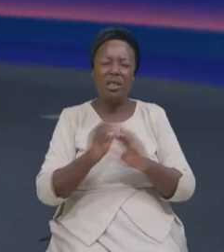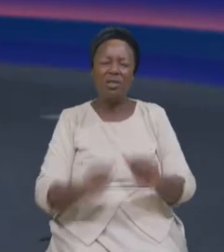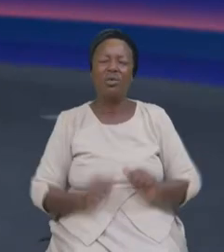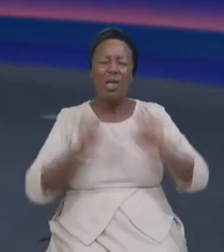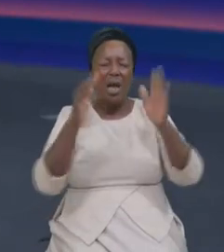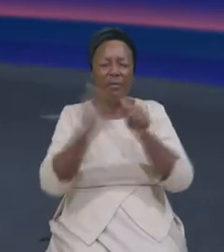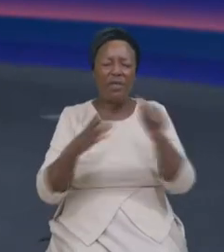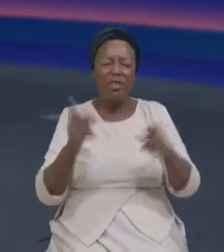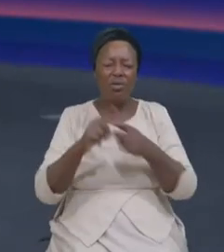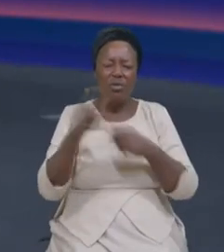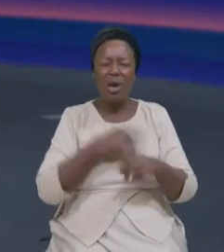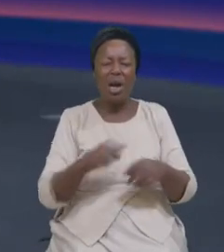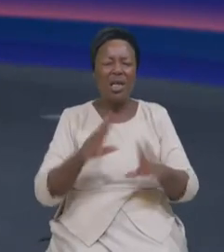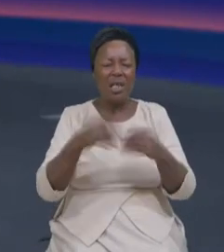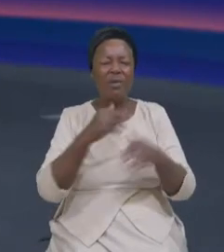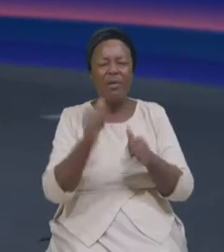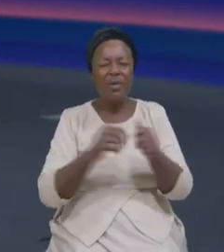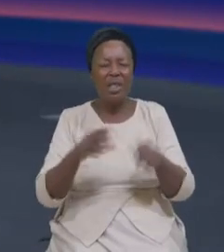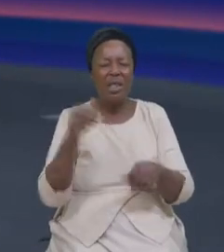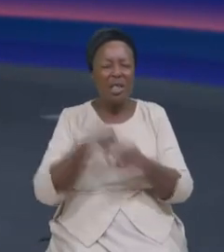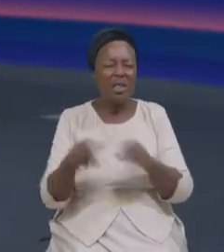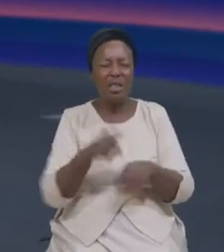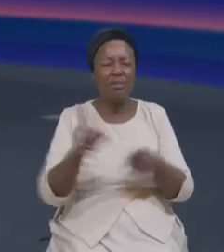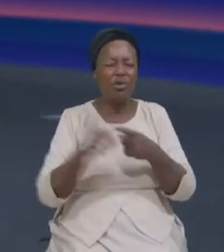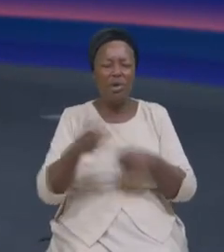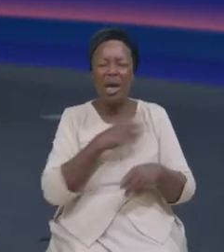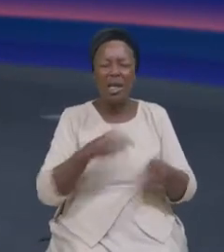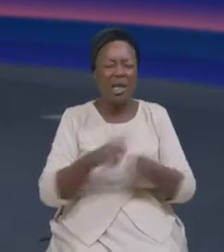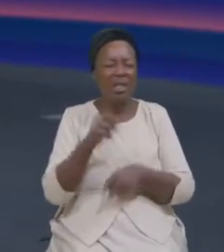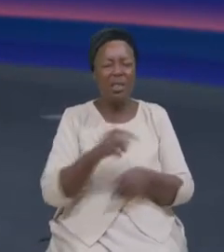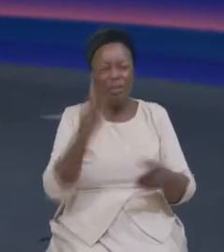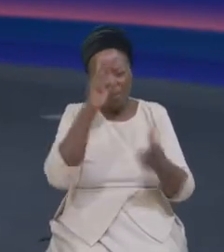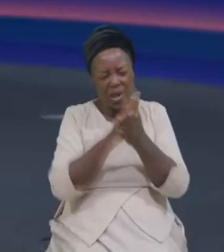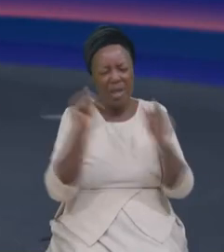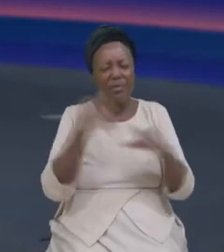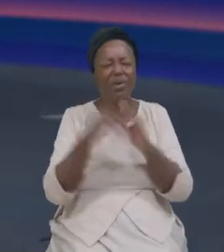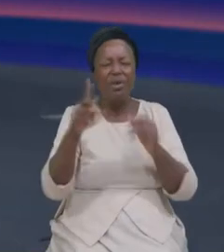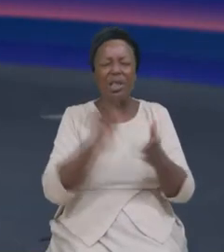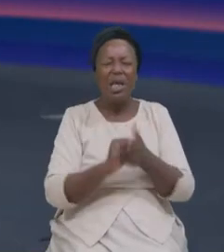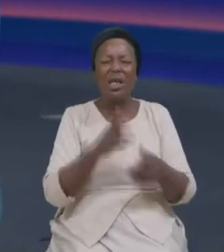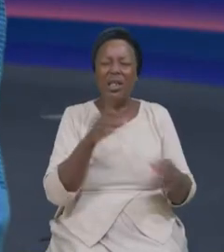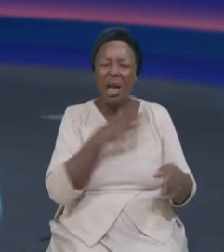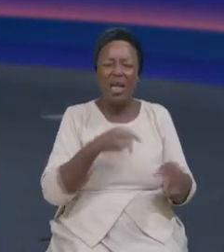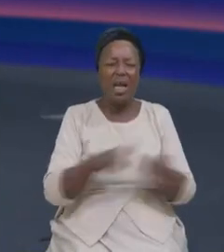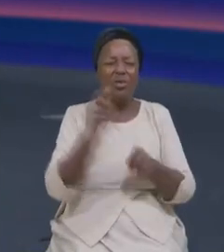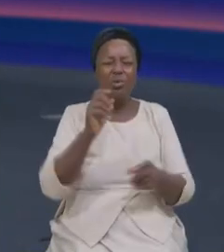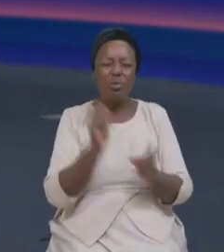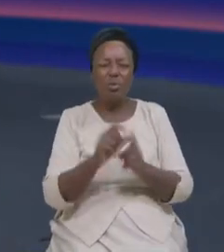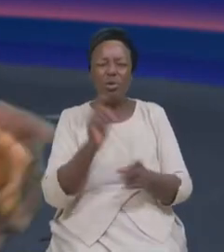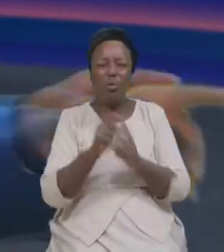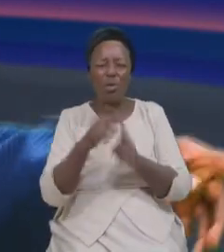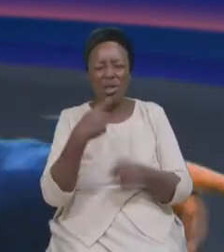they believe in you, that what you have said, that whosoever shall call on the name of the Lord shall